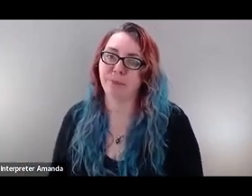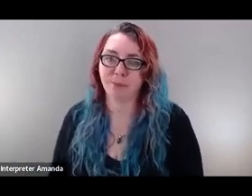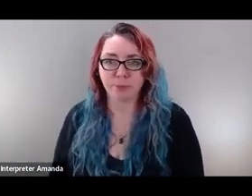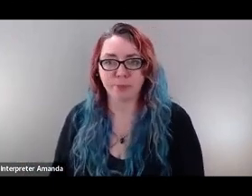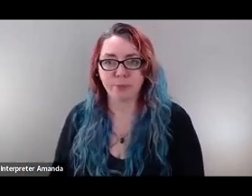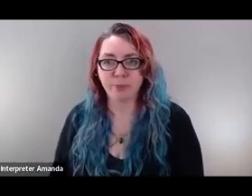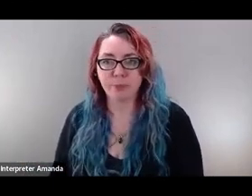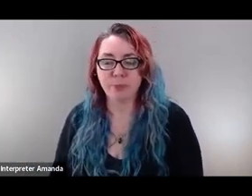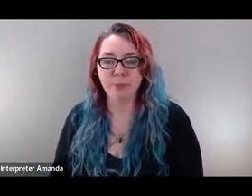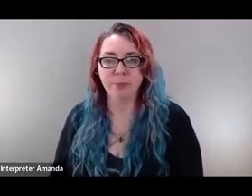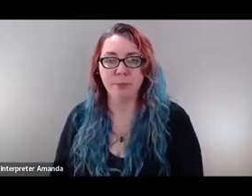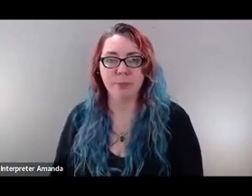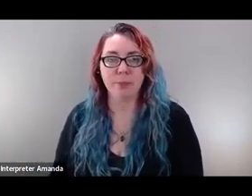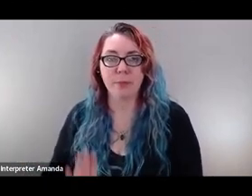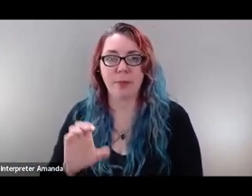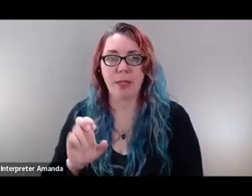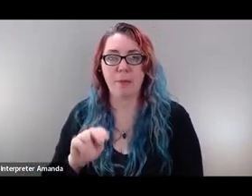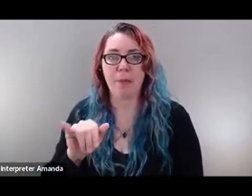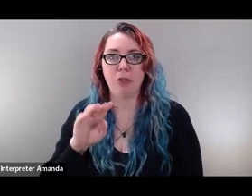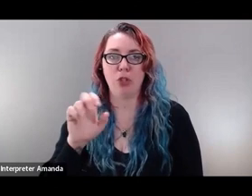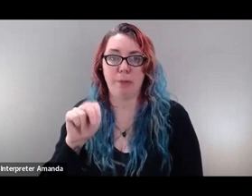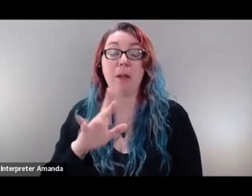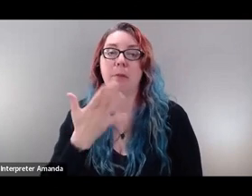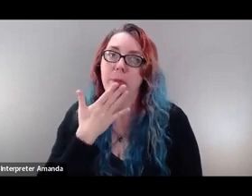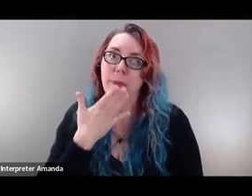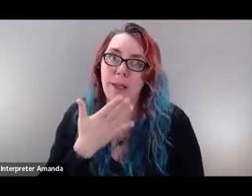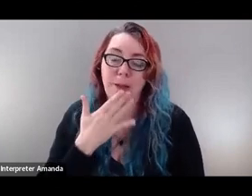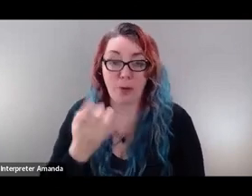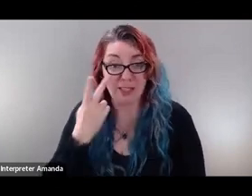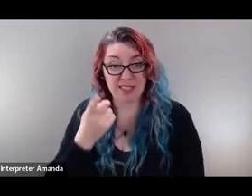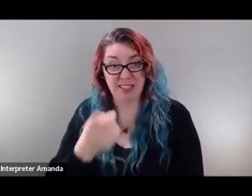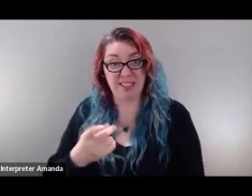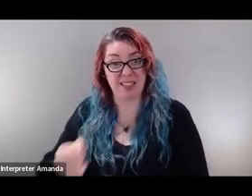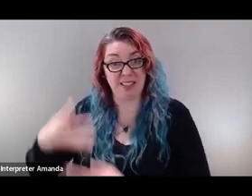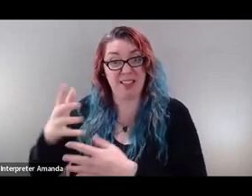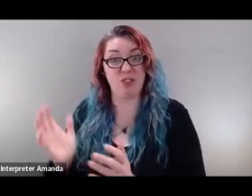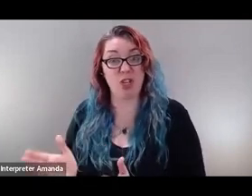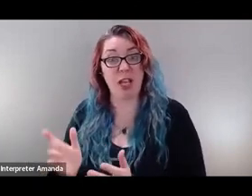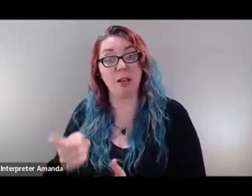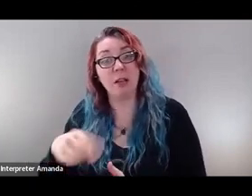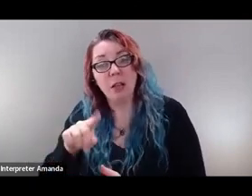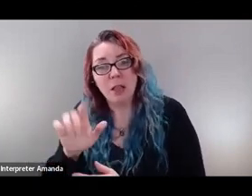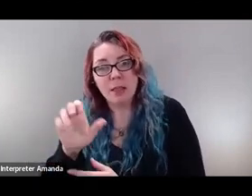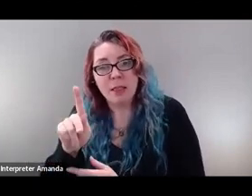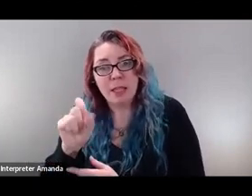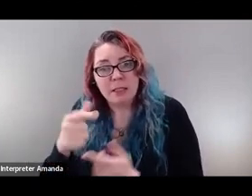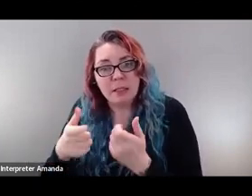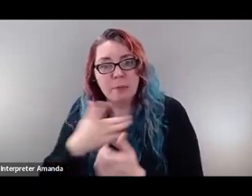And we already have comments in the chat saying that those links would be interesting to